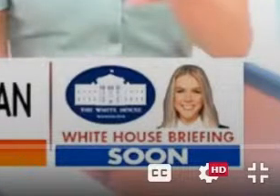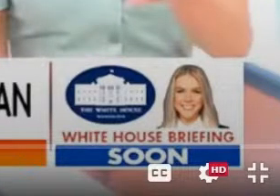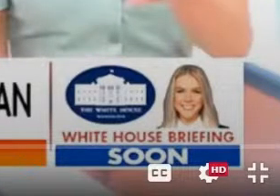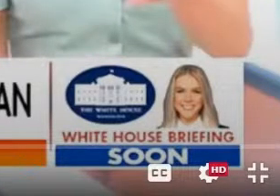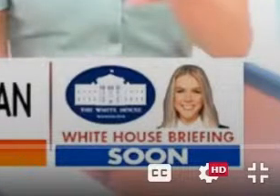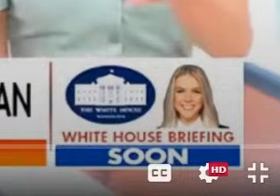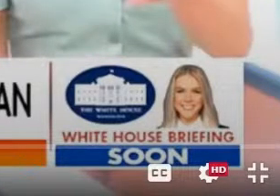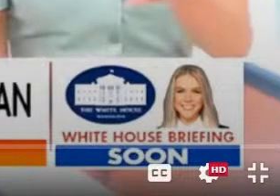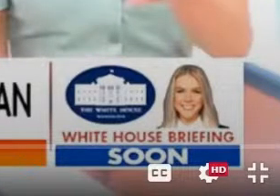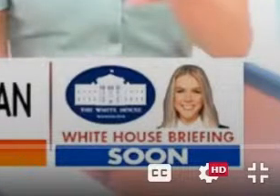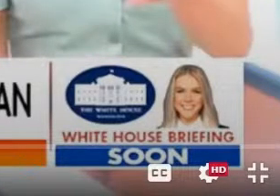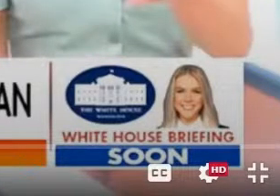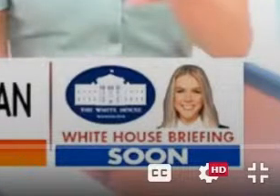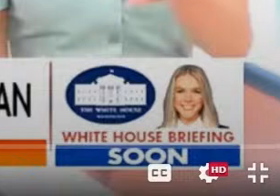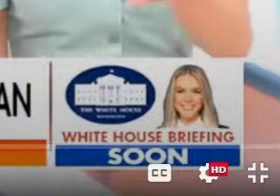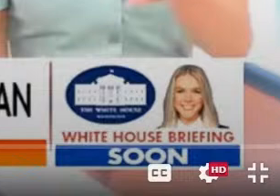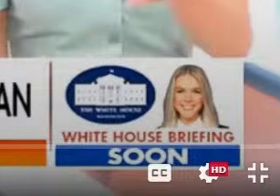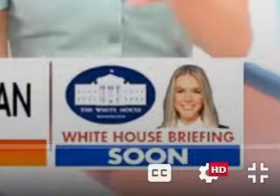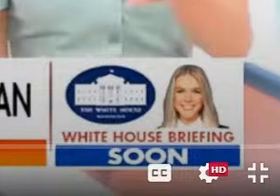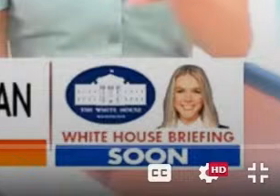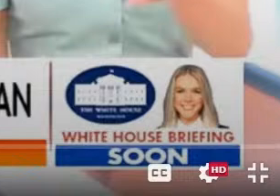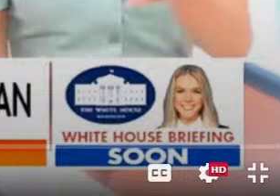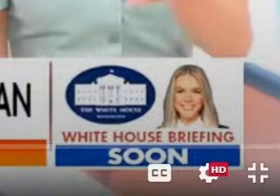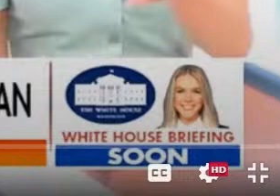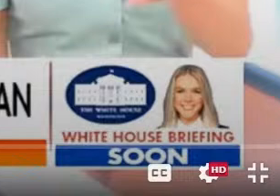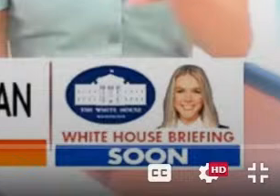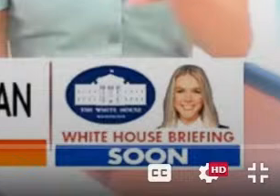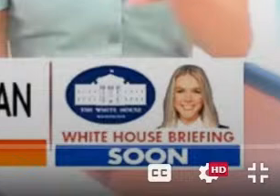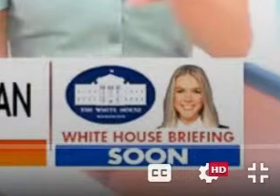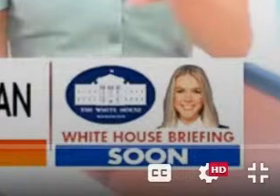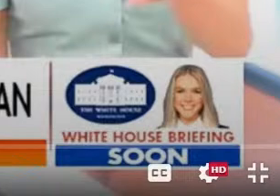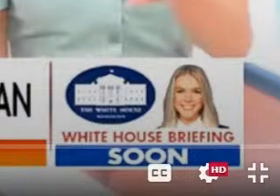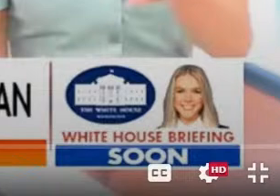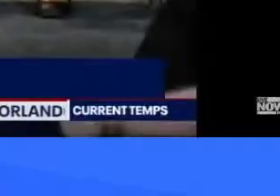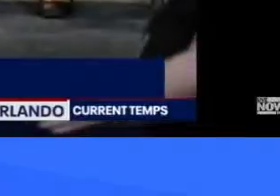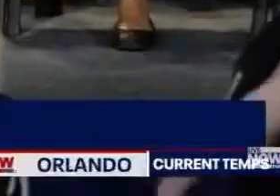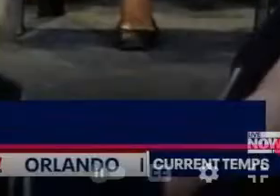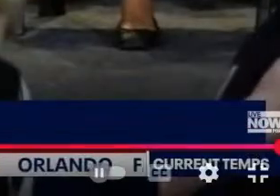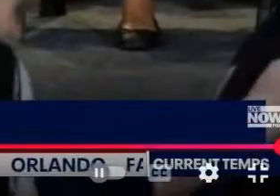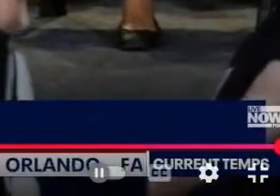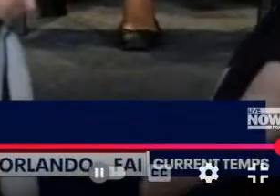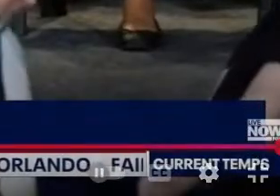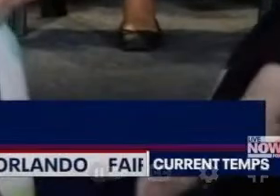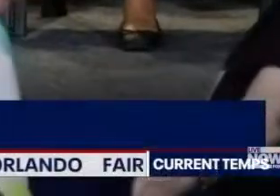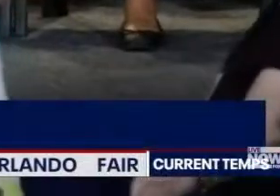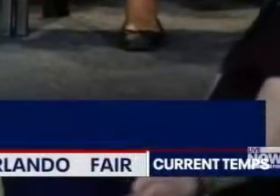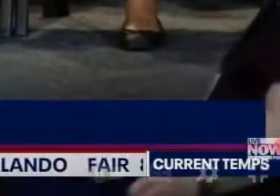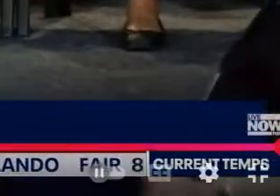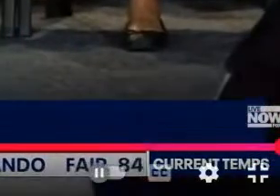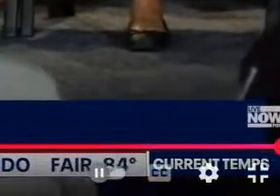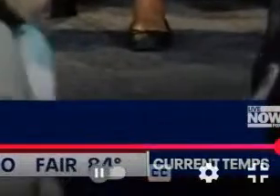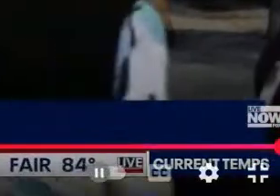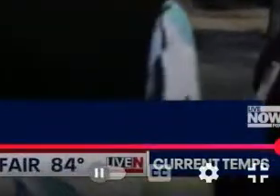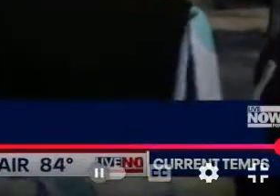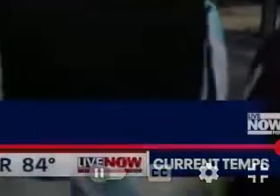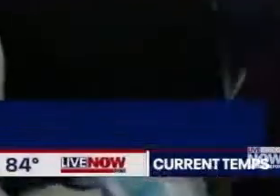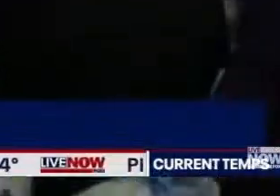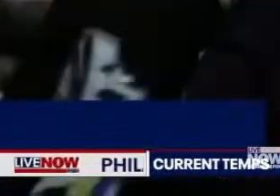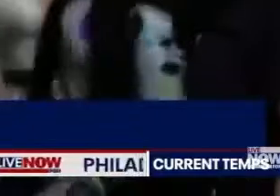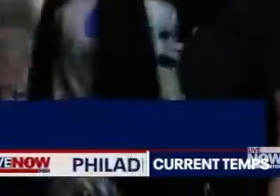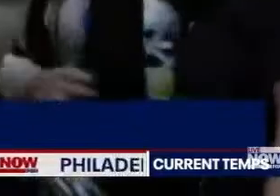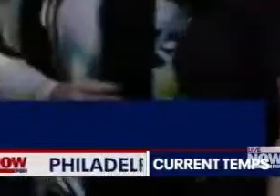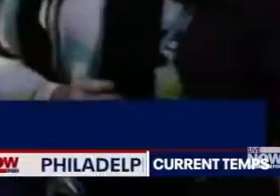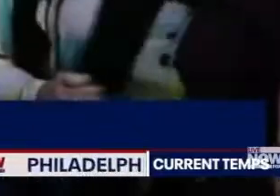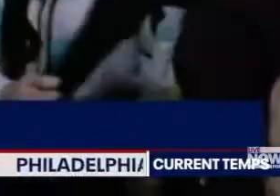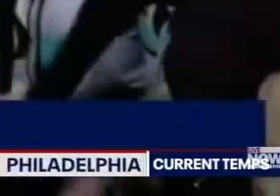I'm going to stop that because it looks like there is RFK Jr. He is coming out to the stage and they